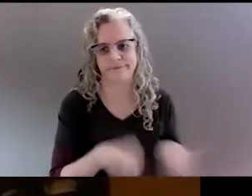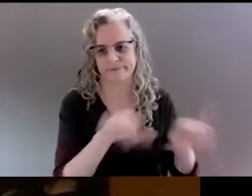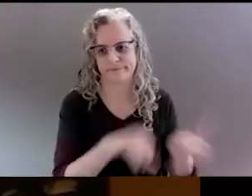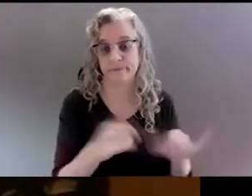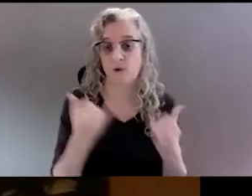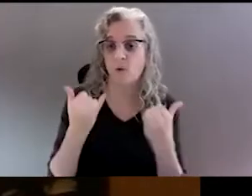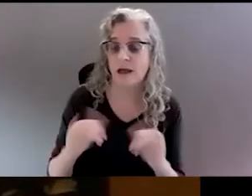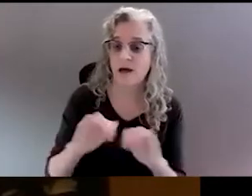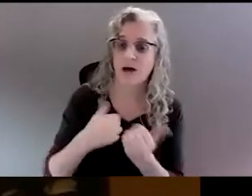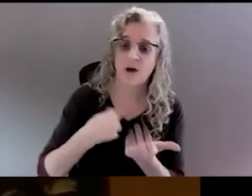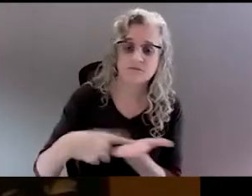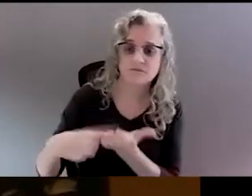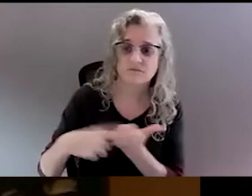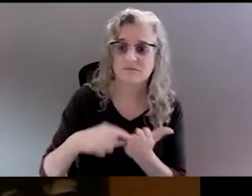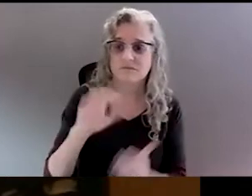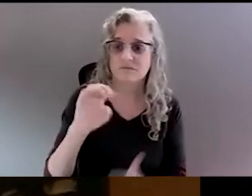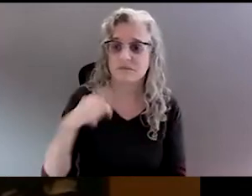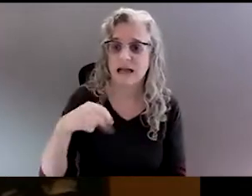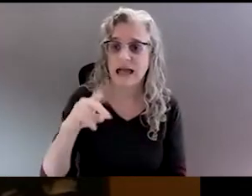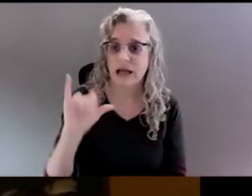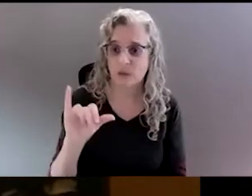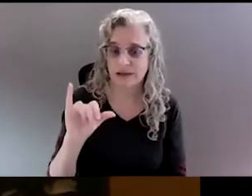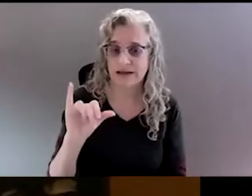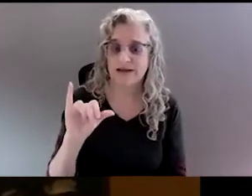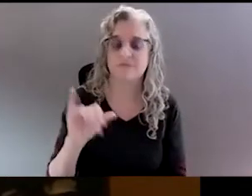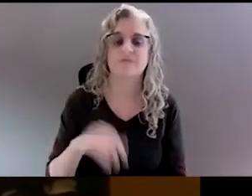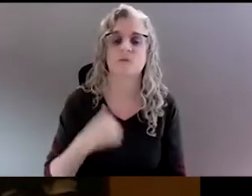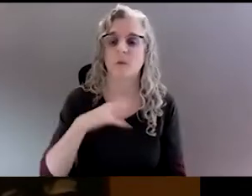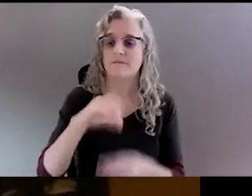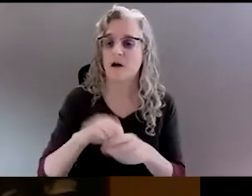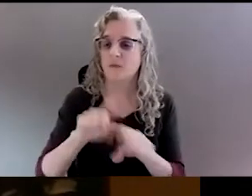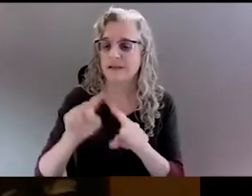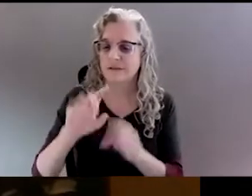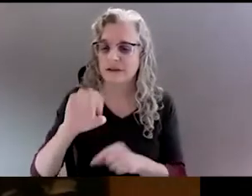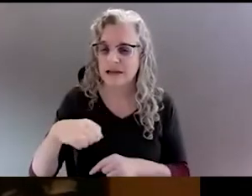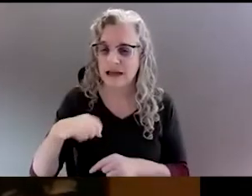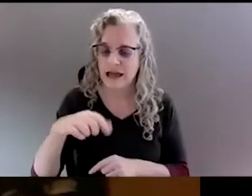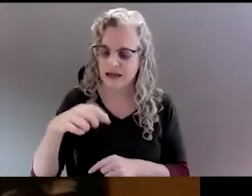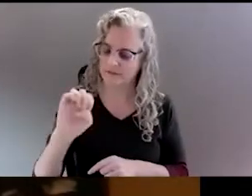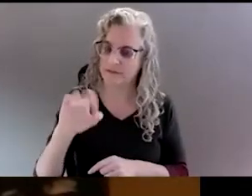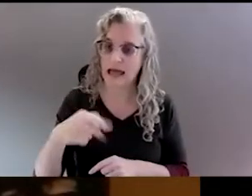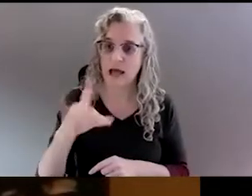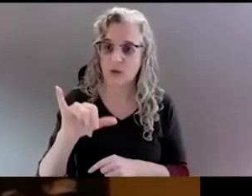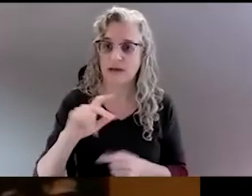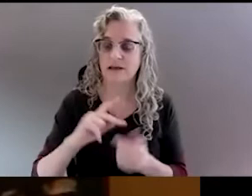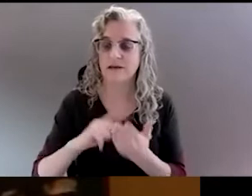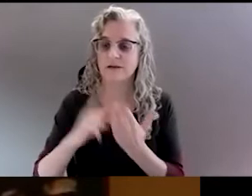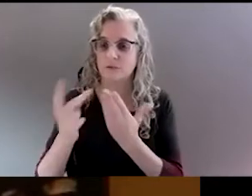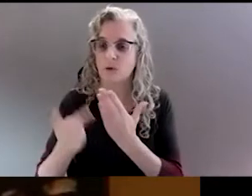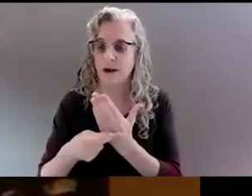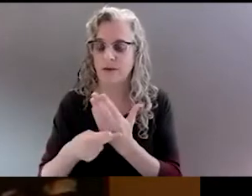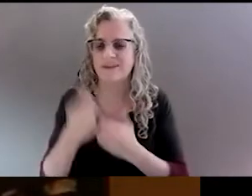was leading large equity initiatives, saying, I'm not disabled on Sunday, Black on a Tuesday,